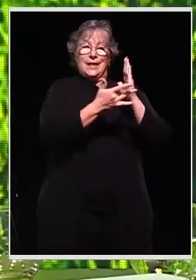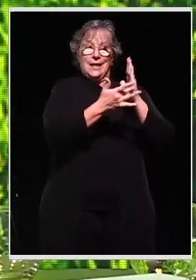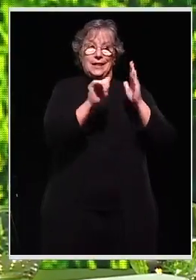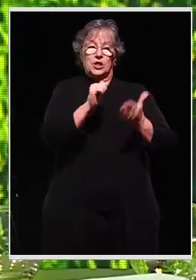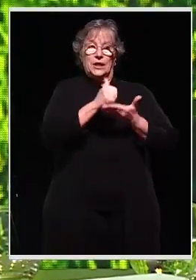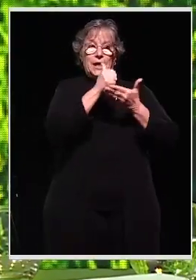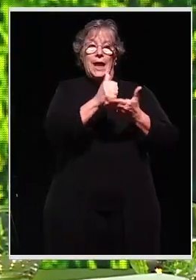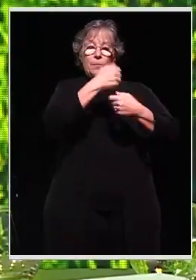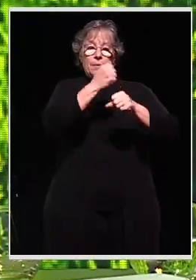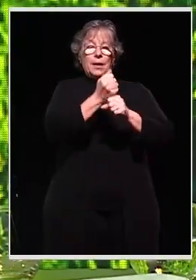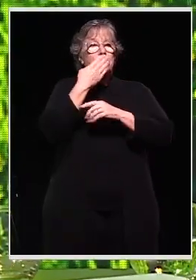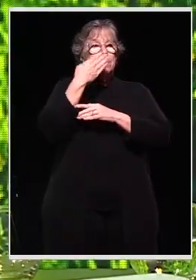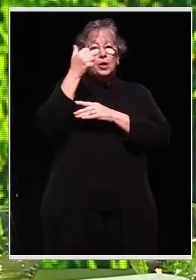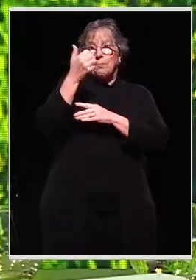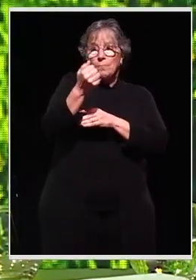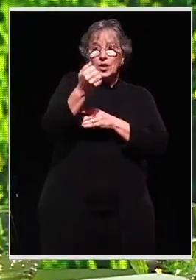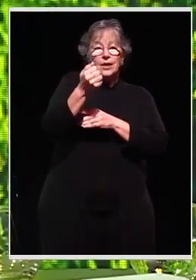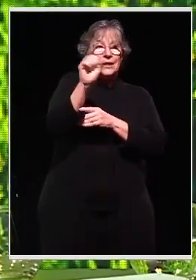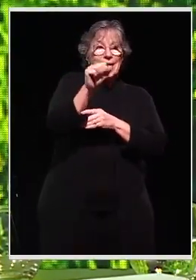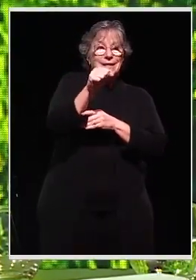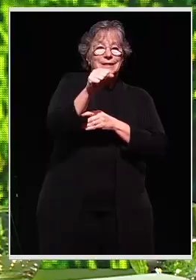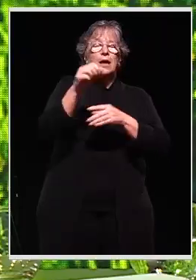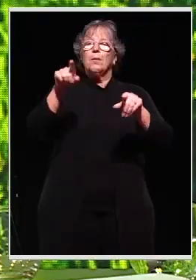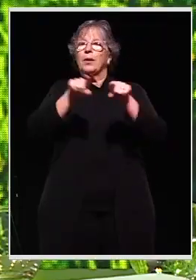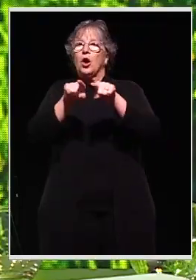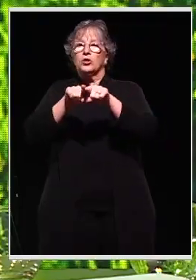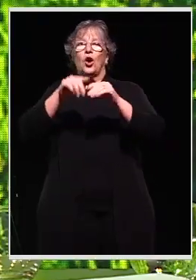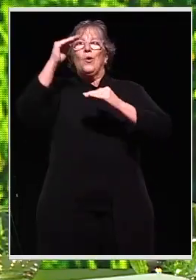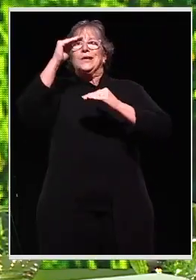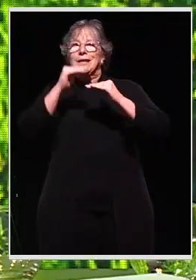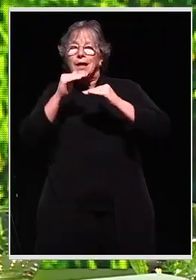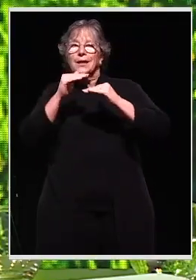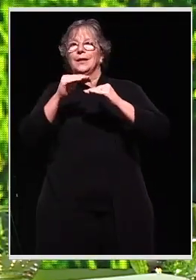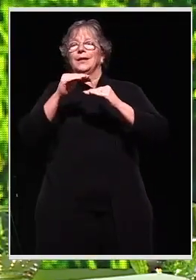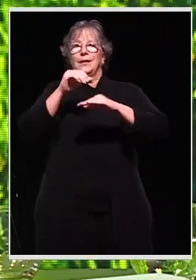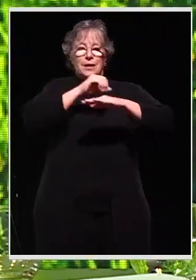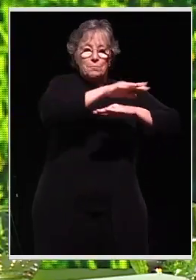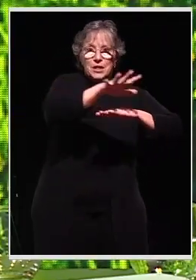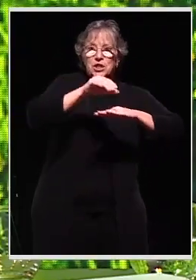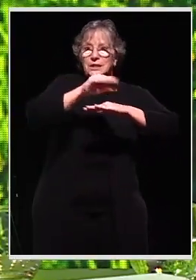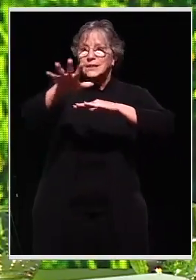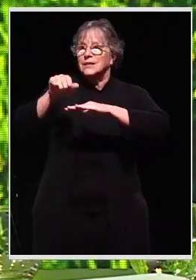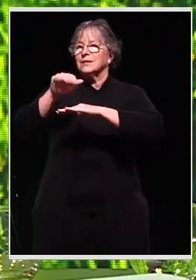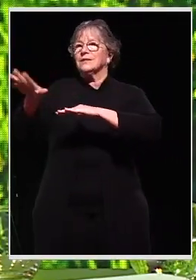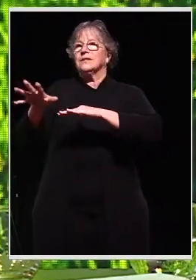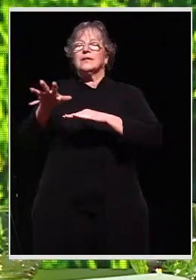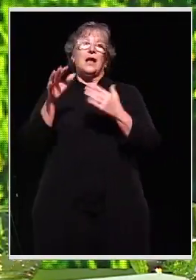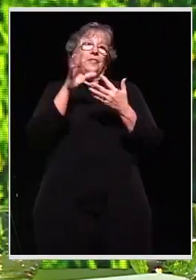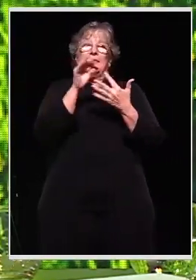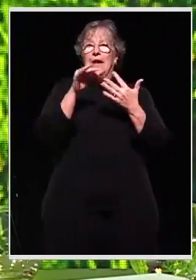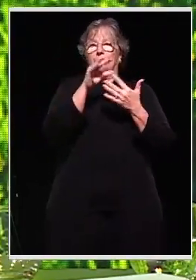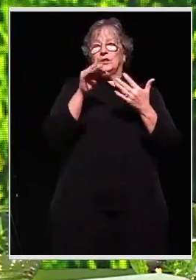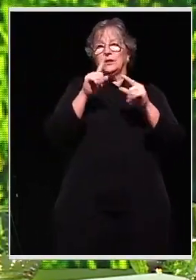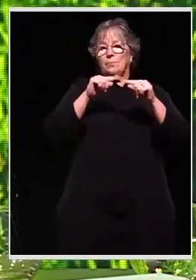produce better milk, but also cut emissions. And I do think that's well within the option space for this